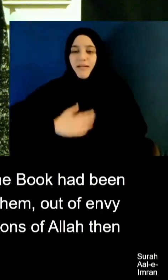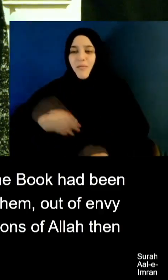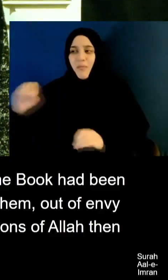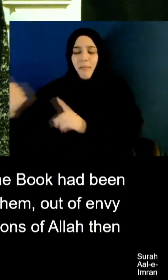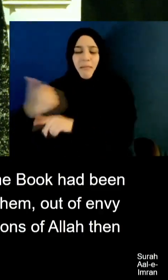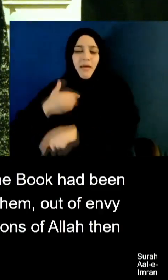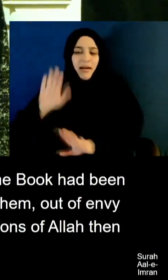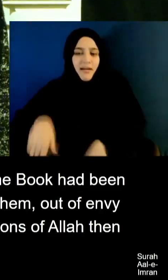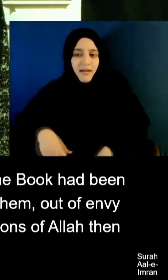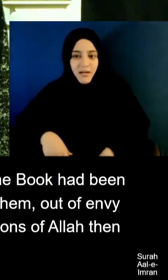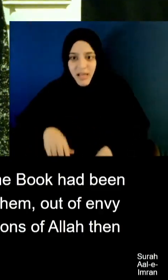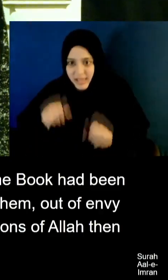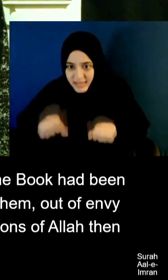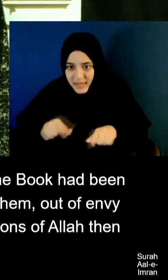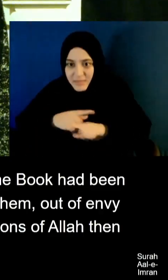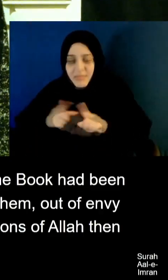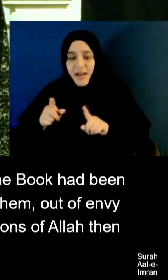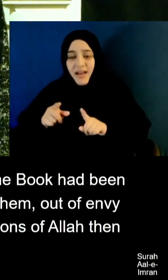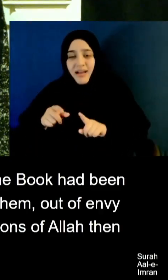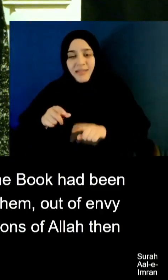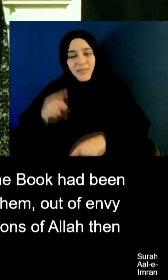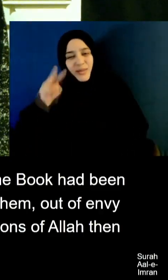ba'dil Husayni huni.